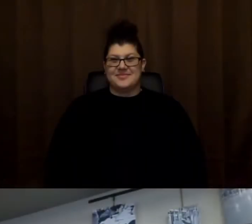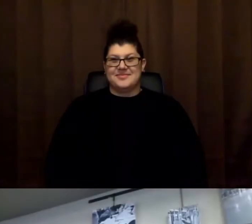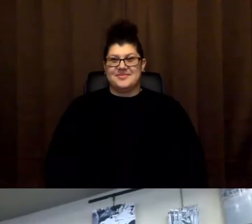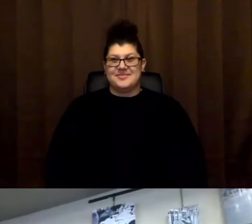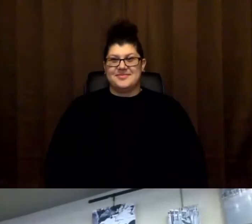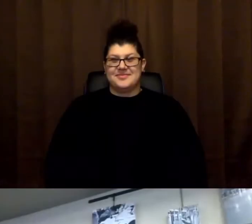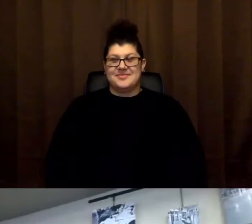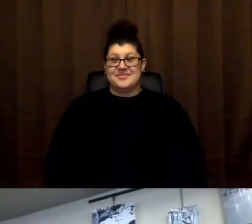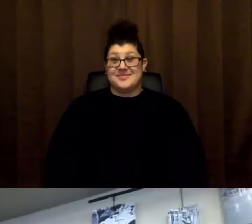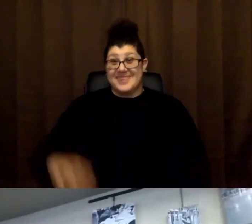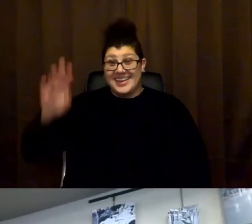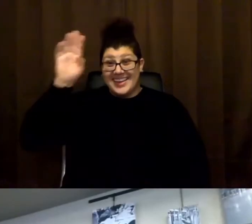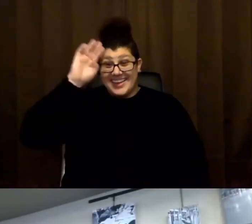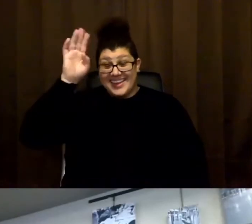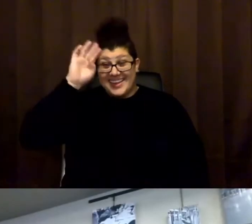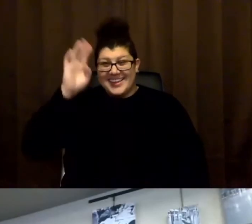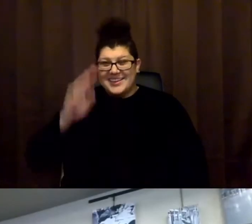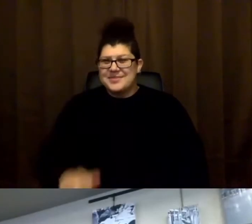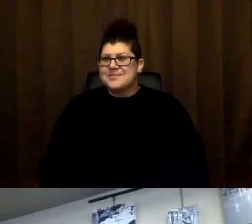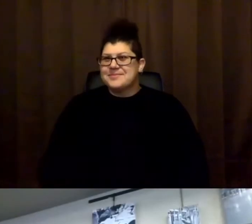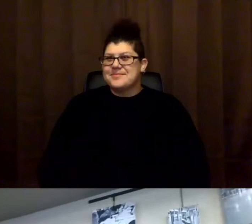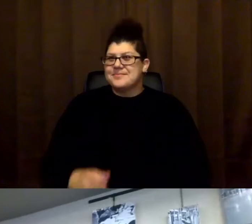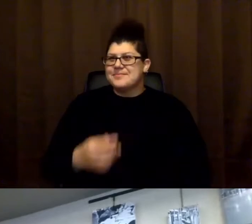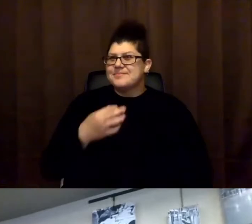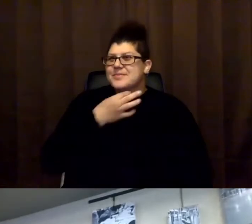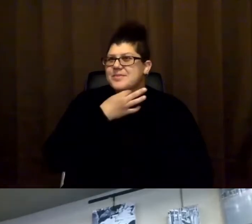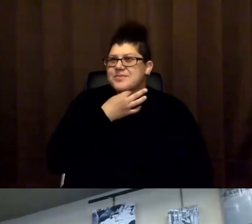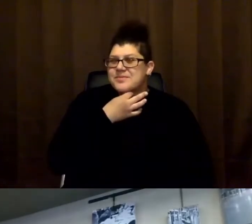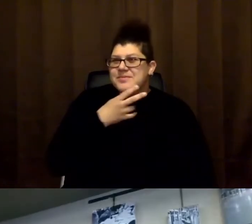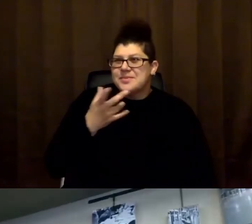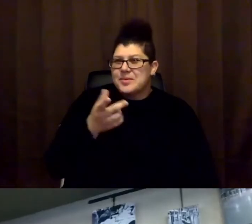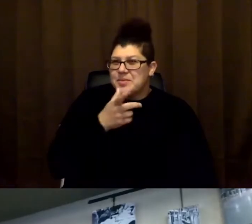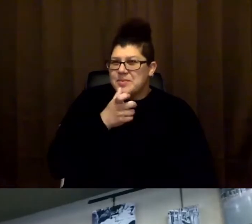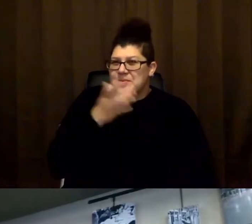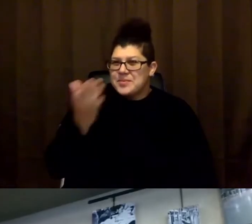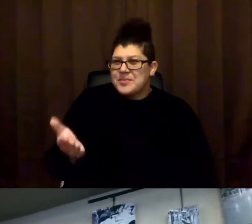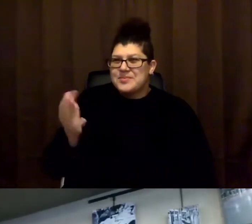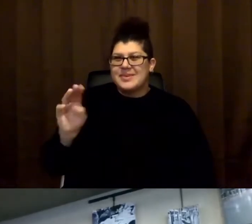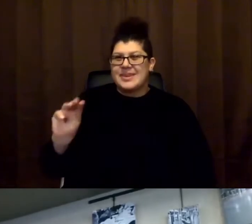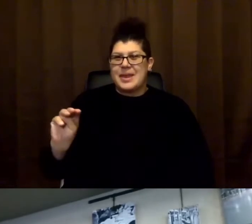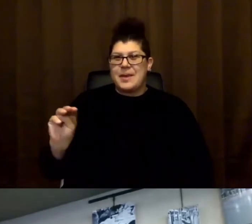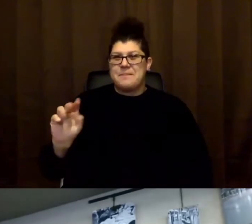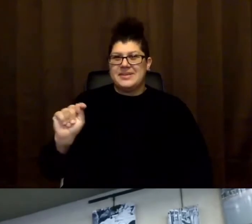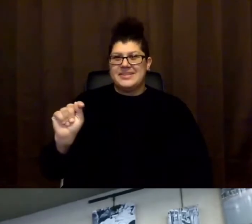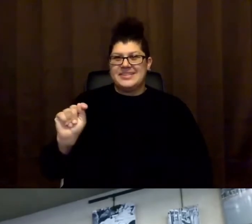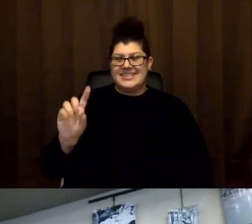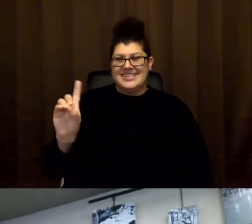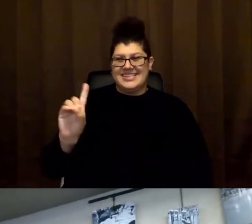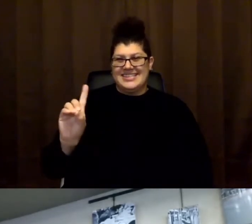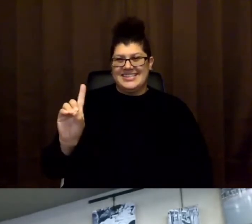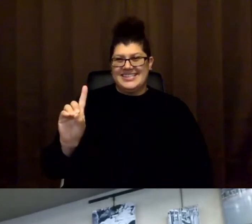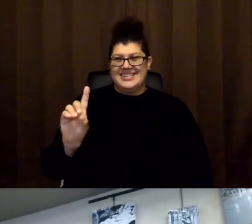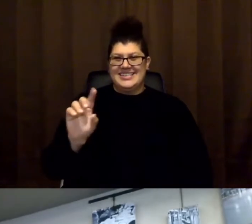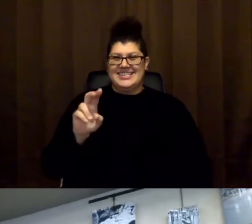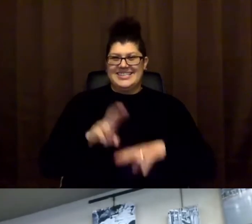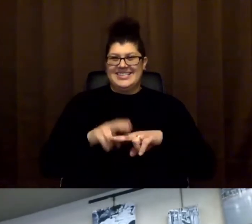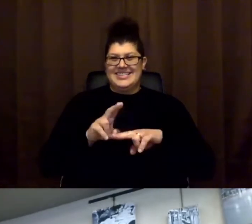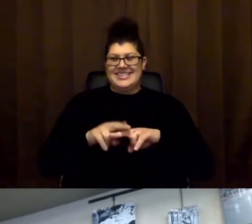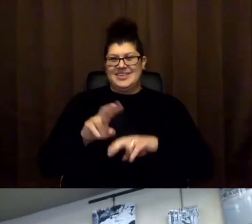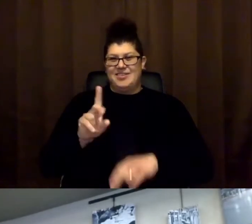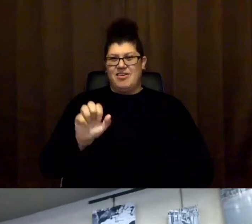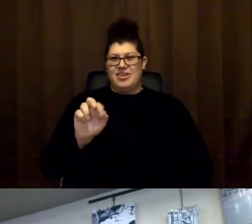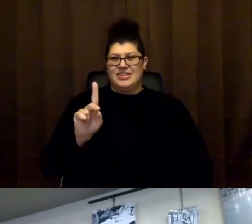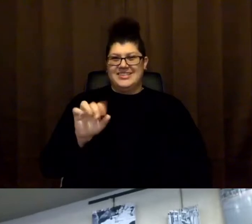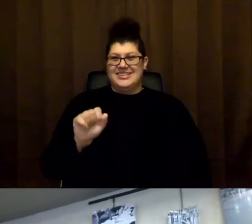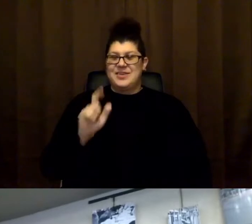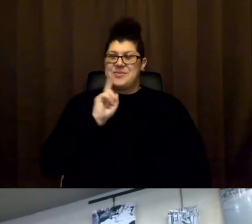Hello there. So this is MTD C-Carts. Welcome to the Third Thursday Resource